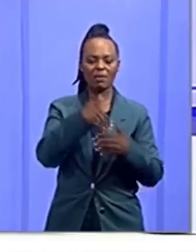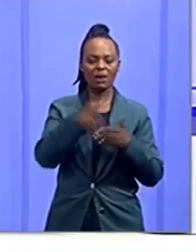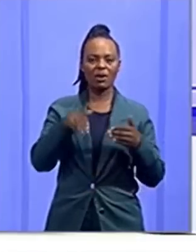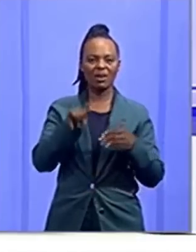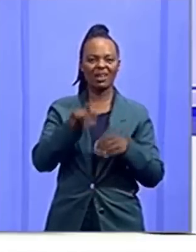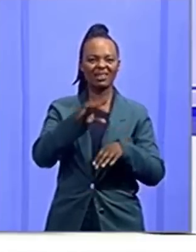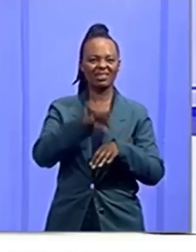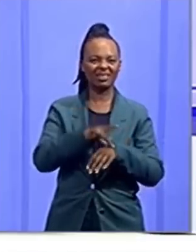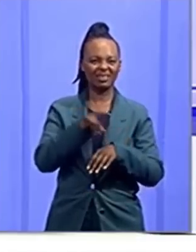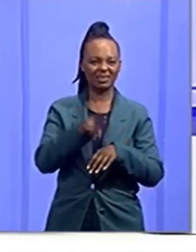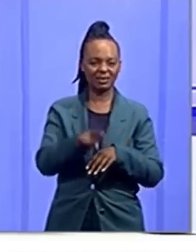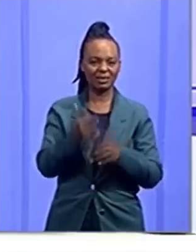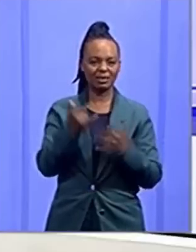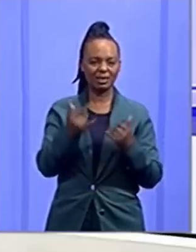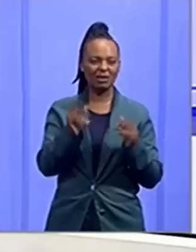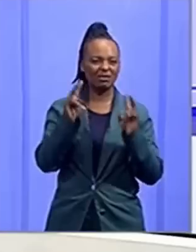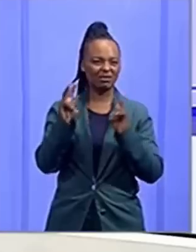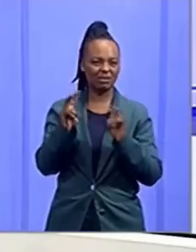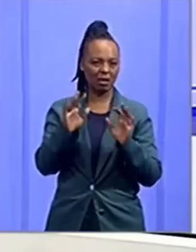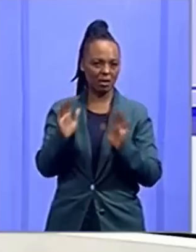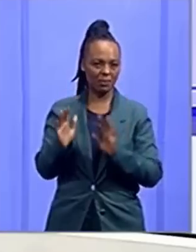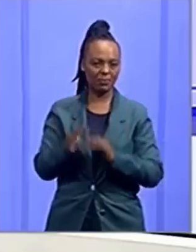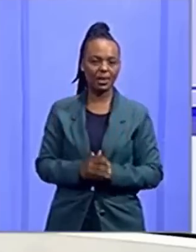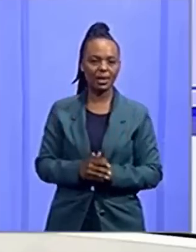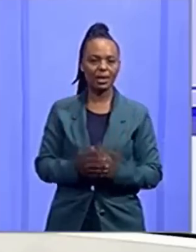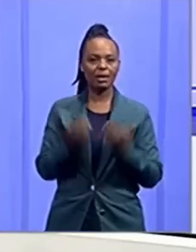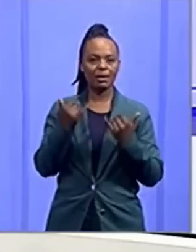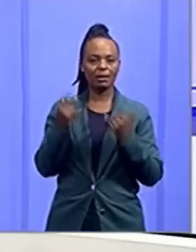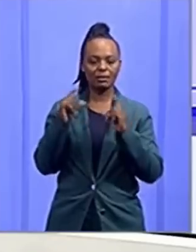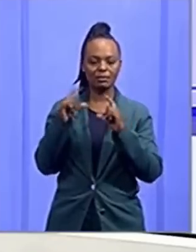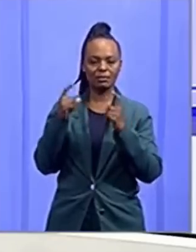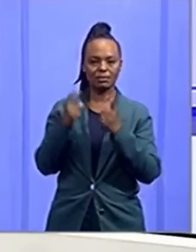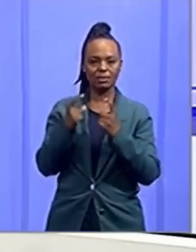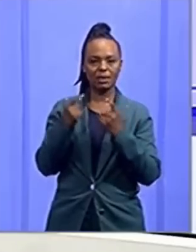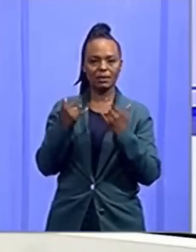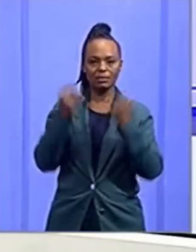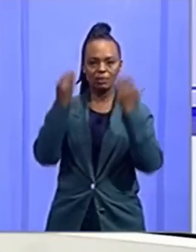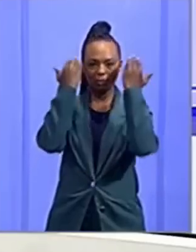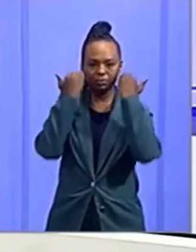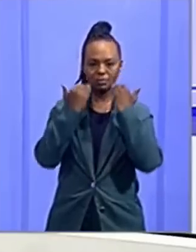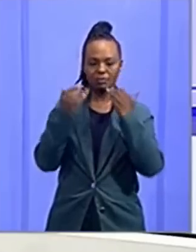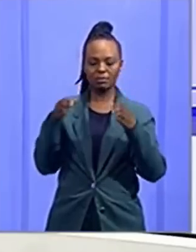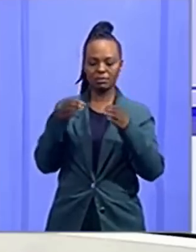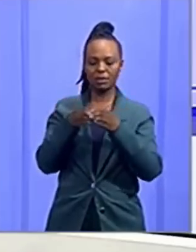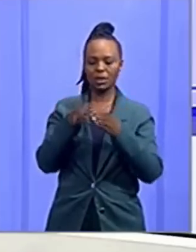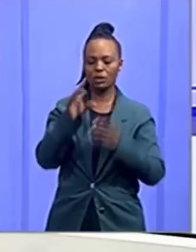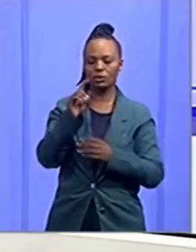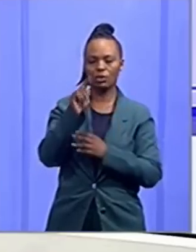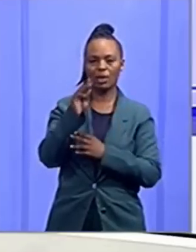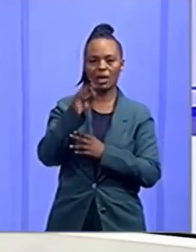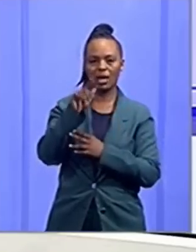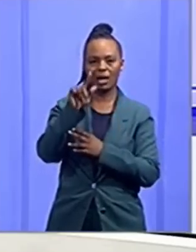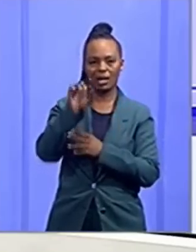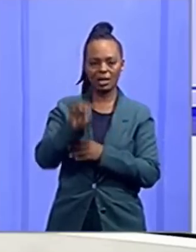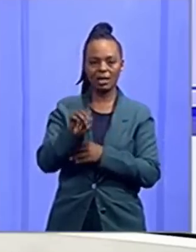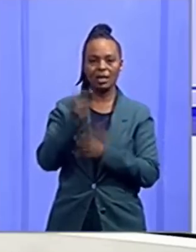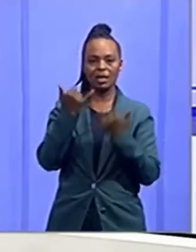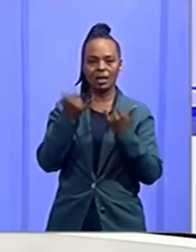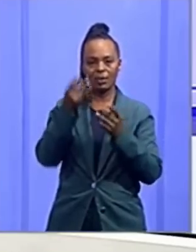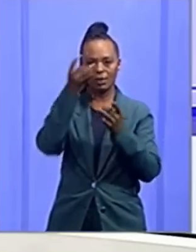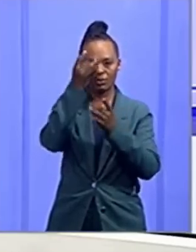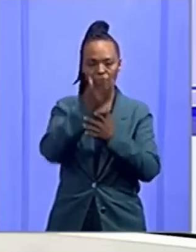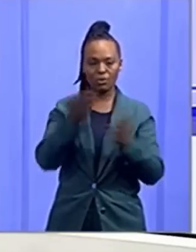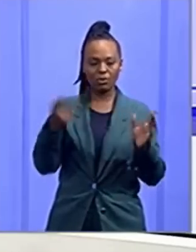gagwe ya kalafi. Mokomišenara wa ditirelo tsa kgopololo Makgothi Thobakgale o solofetse go itsise gore